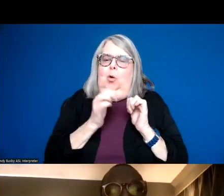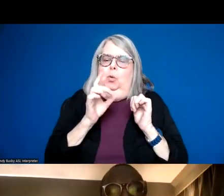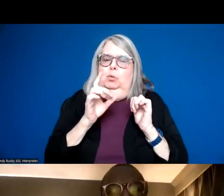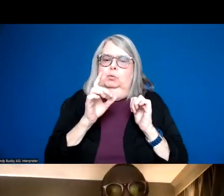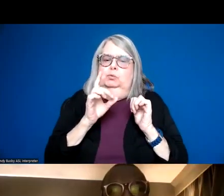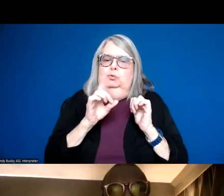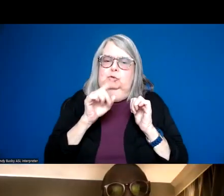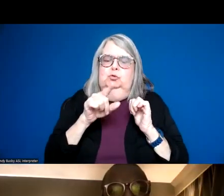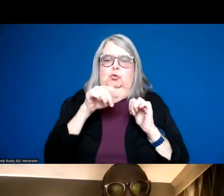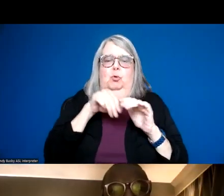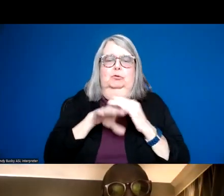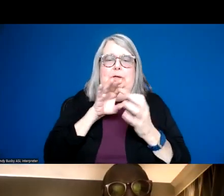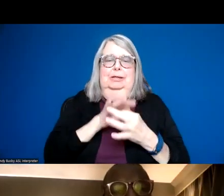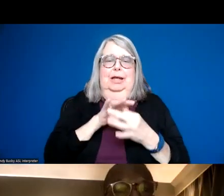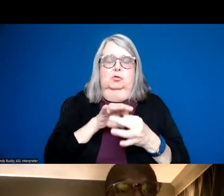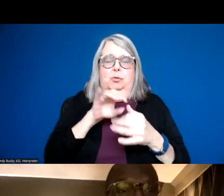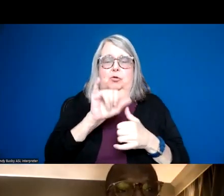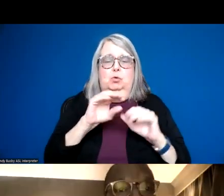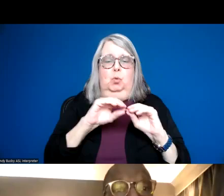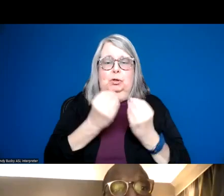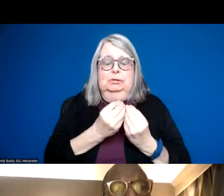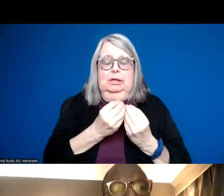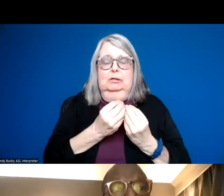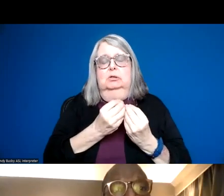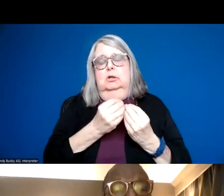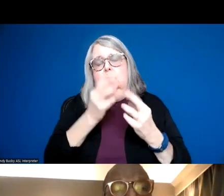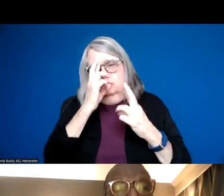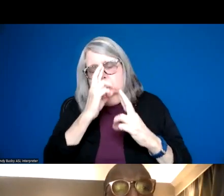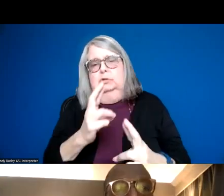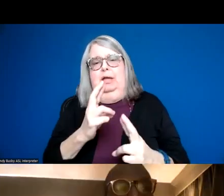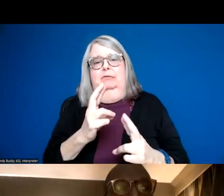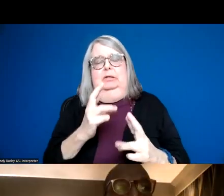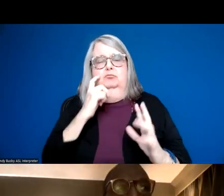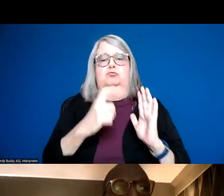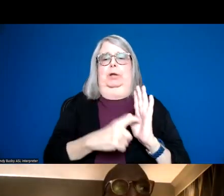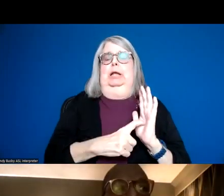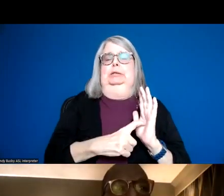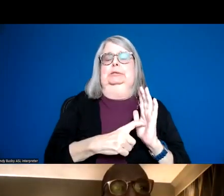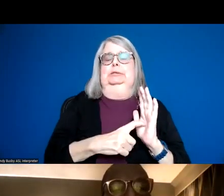go into relationship with those organizations respectfully, recognizing that